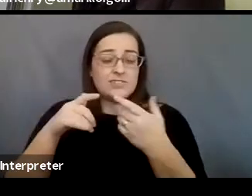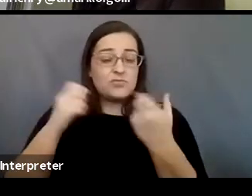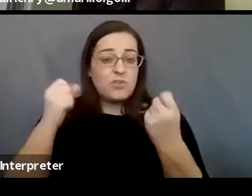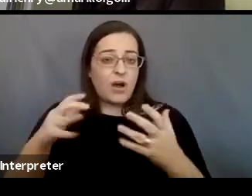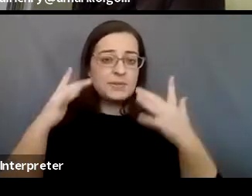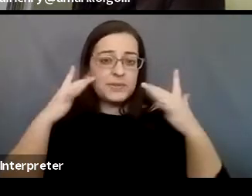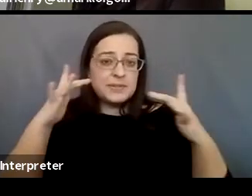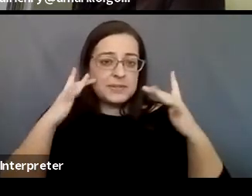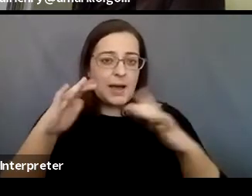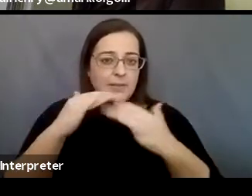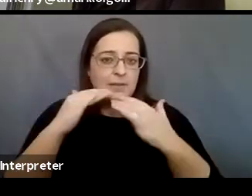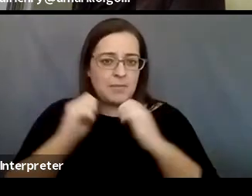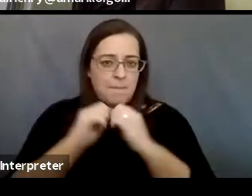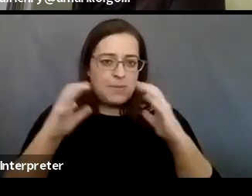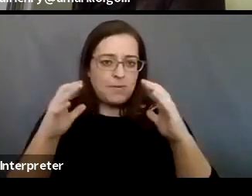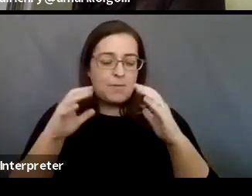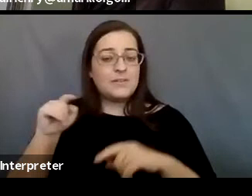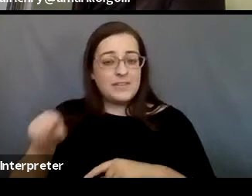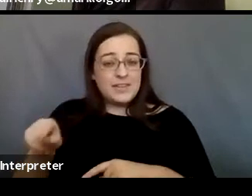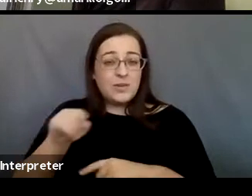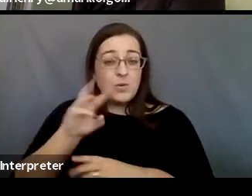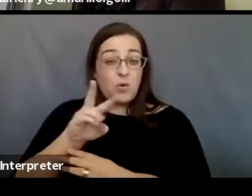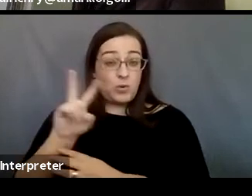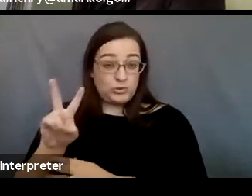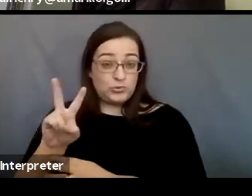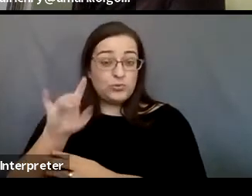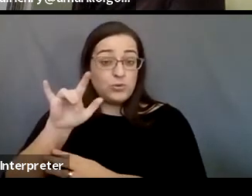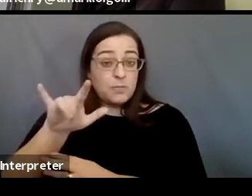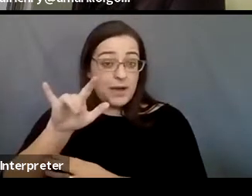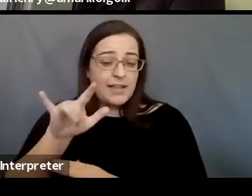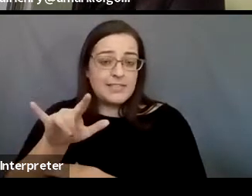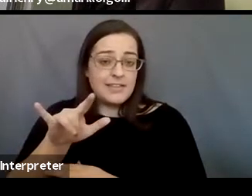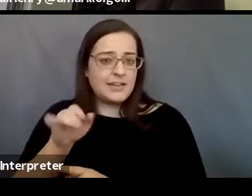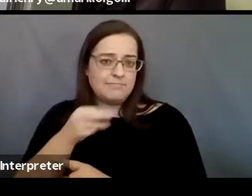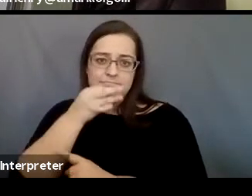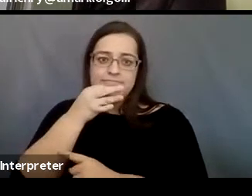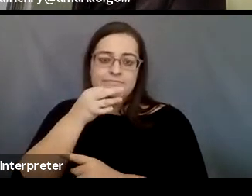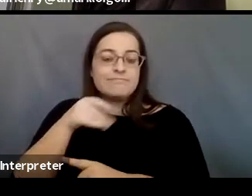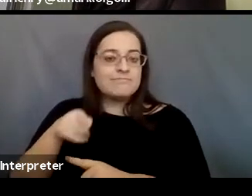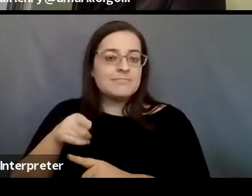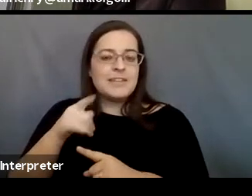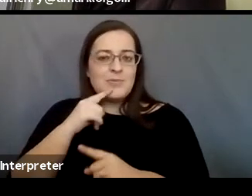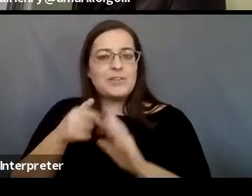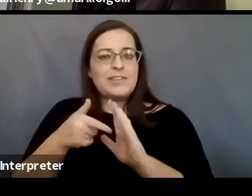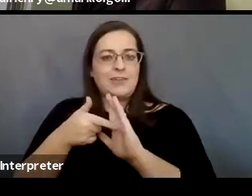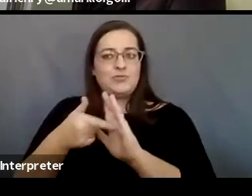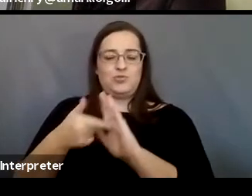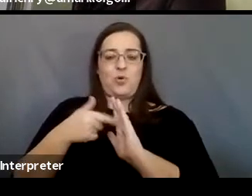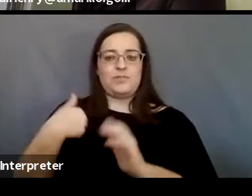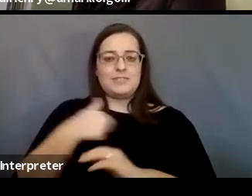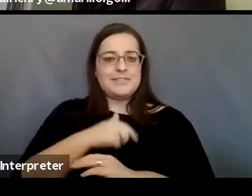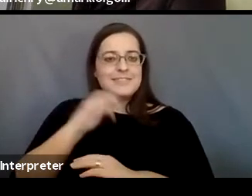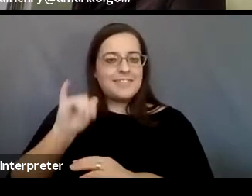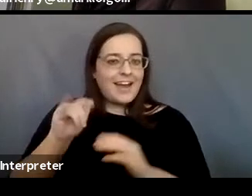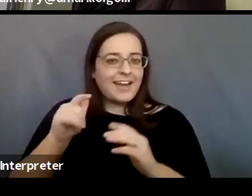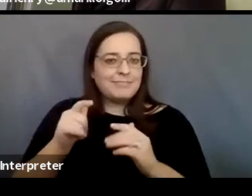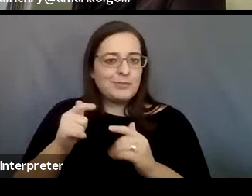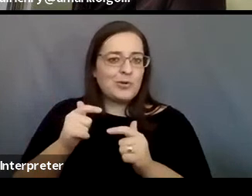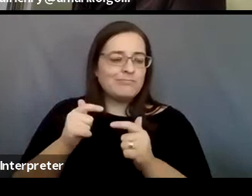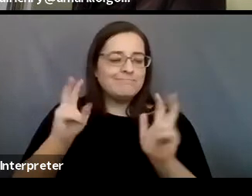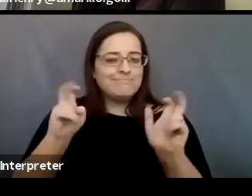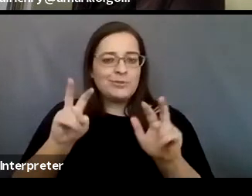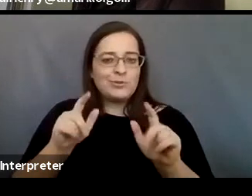fighter pilot ace, and really embodies that greatest generation that we talked about